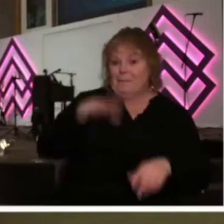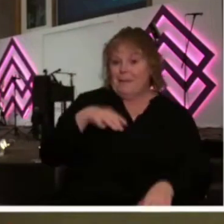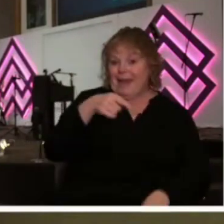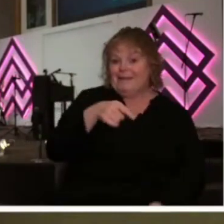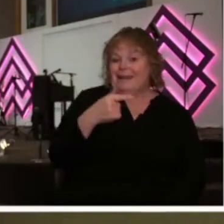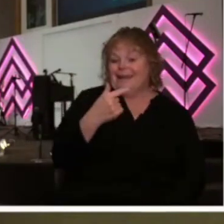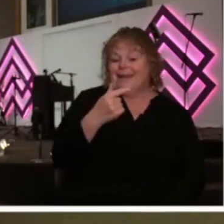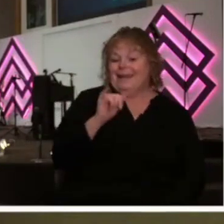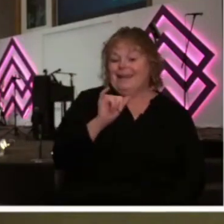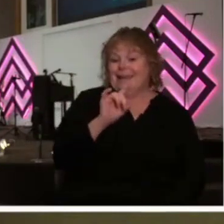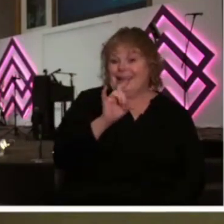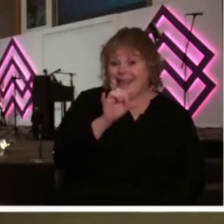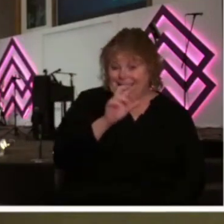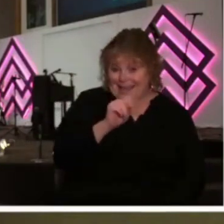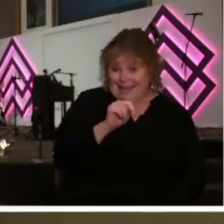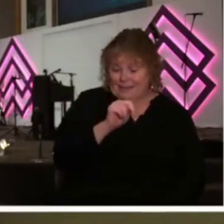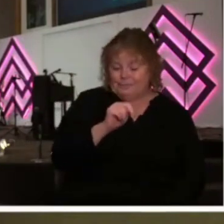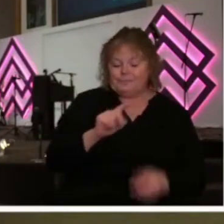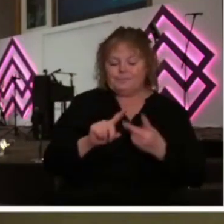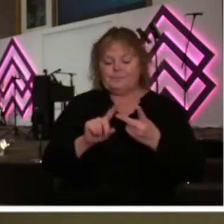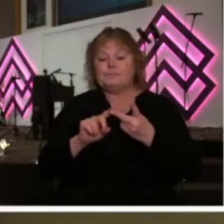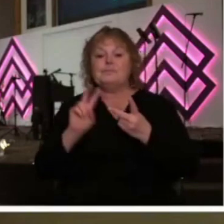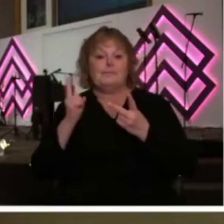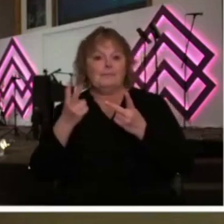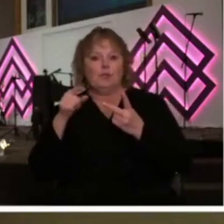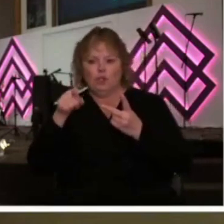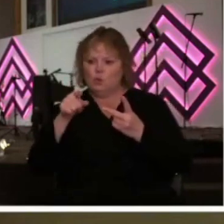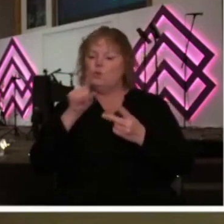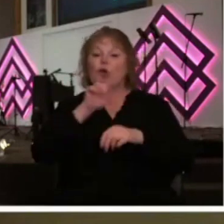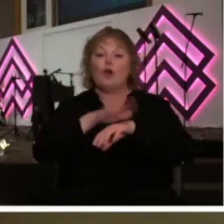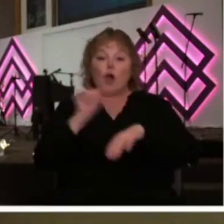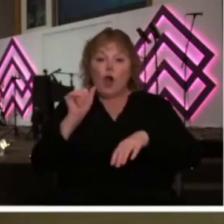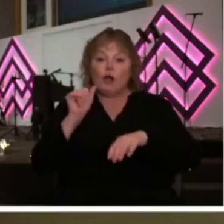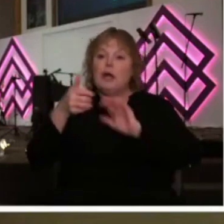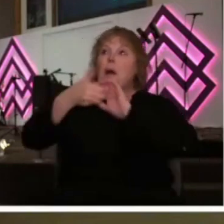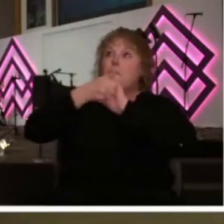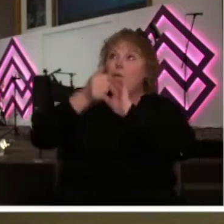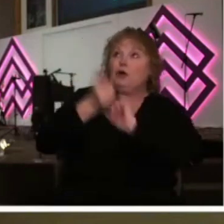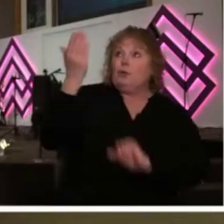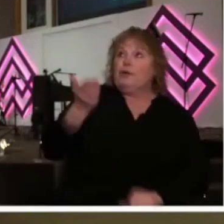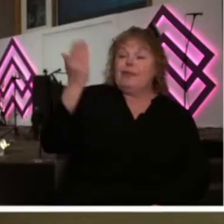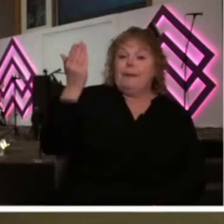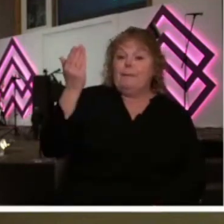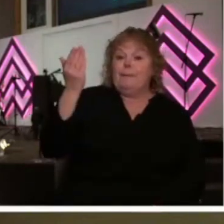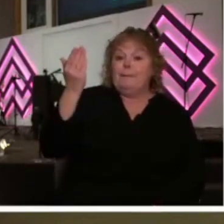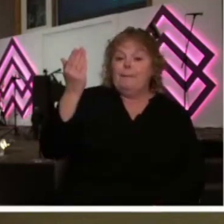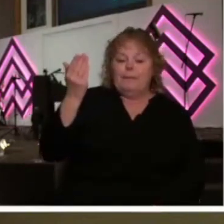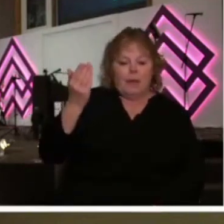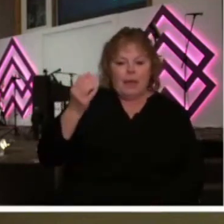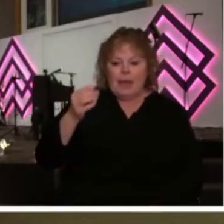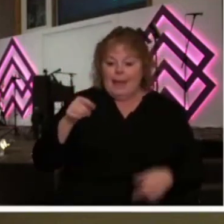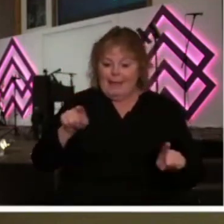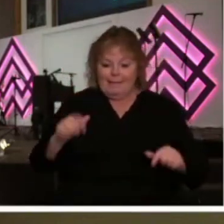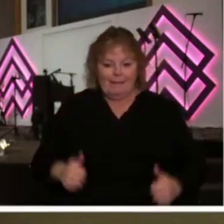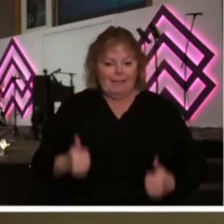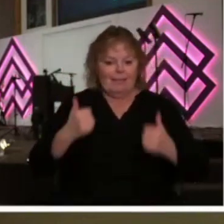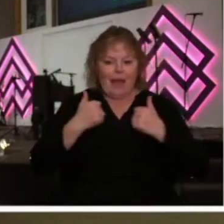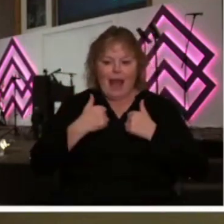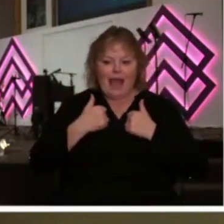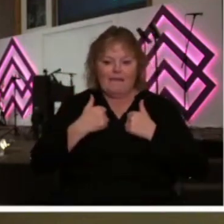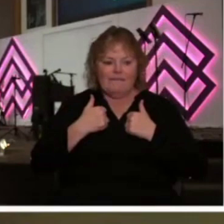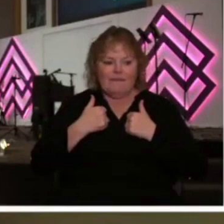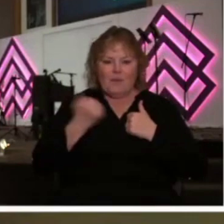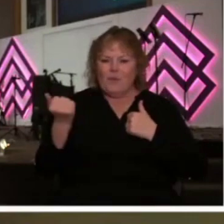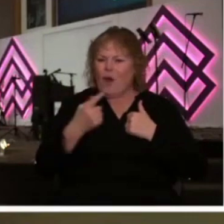week we talked about you are called to be in divine partnership. Every one of us stands at moments in our life and recognizes, I can't